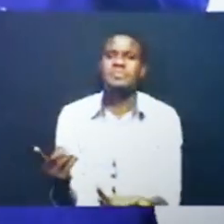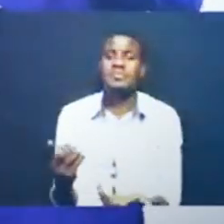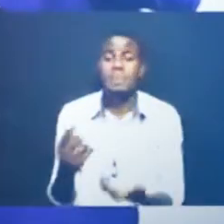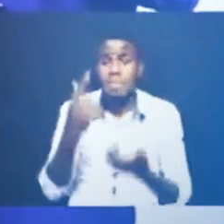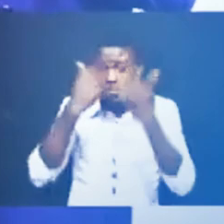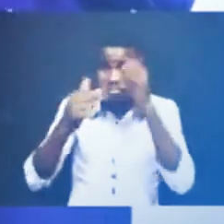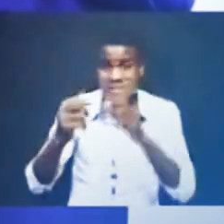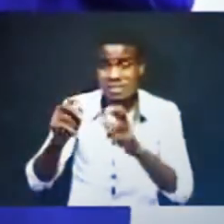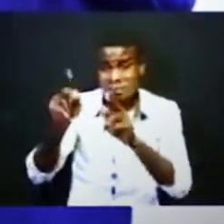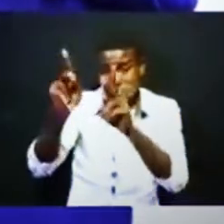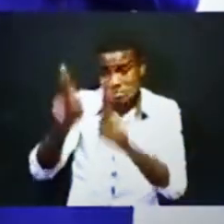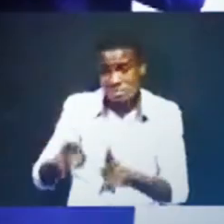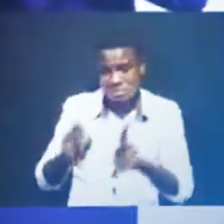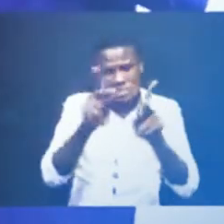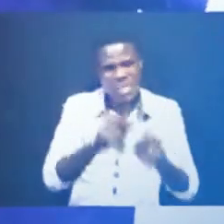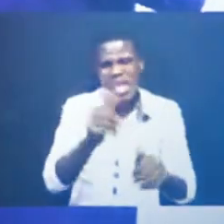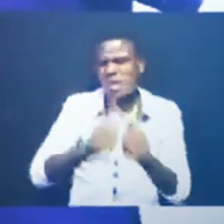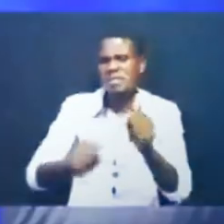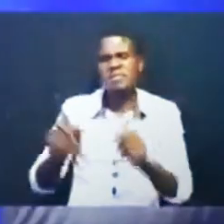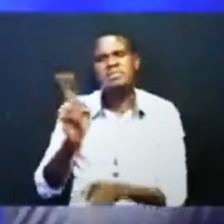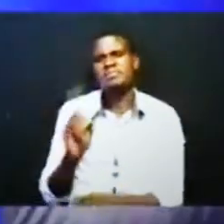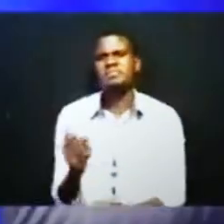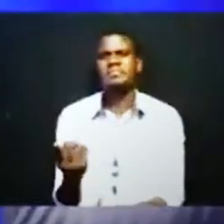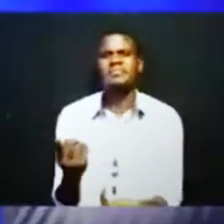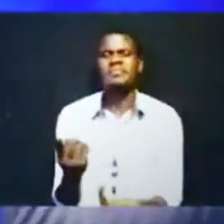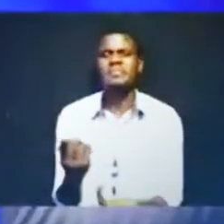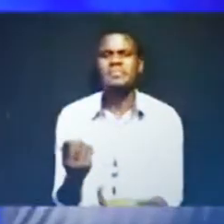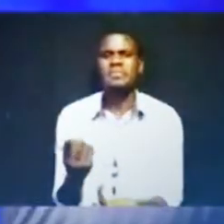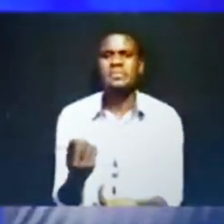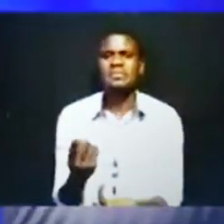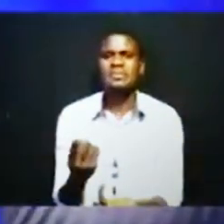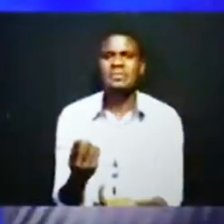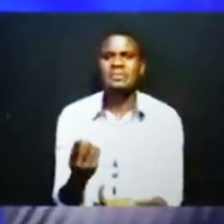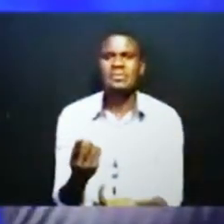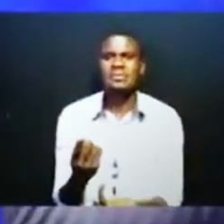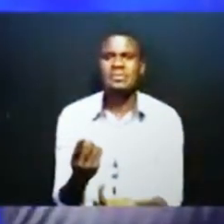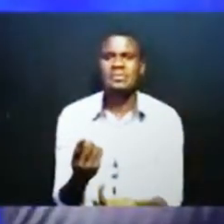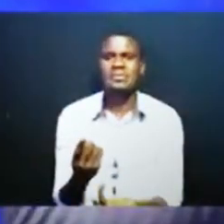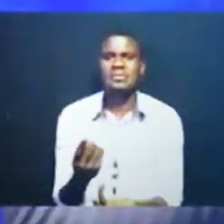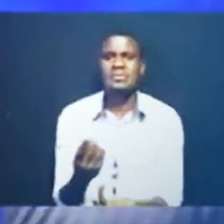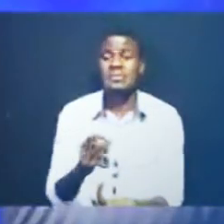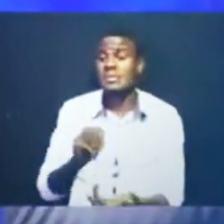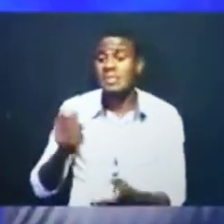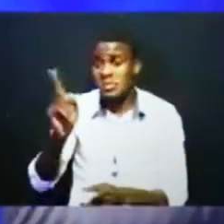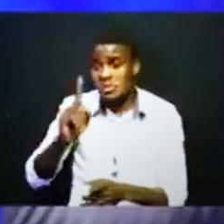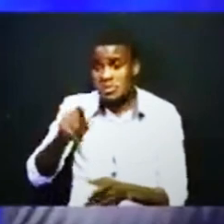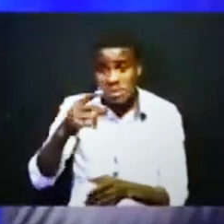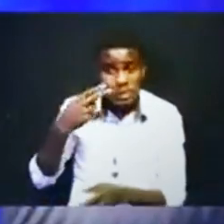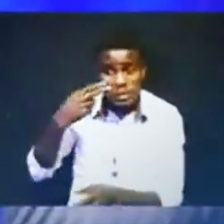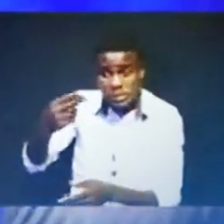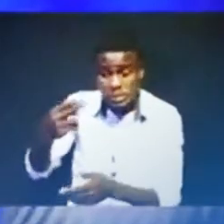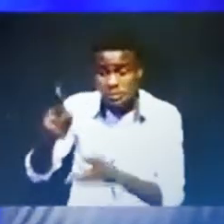are everywhere. Wherever you find somebody like you, remember that there will be